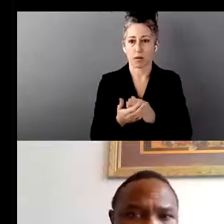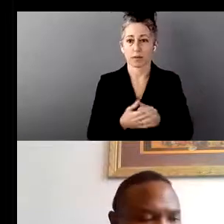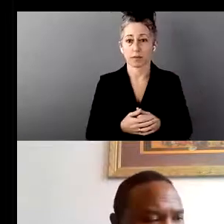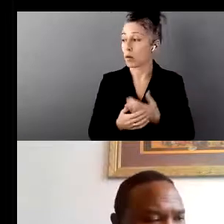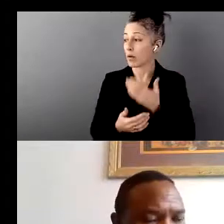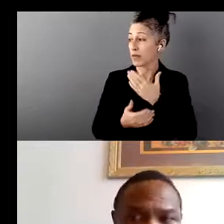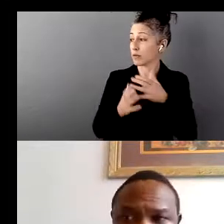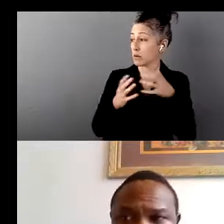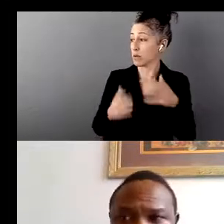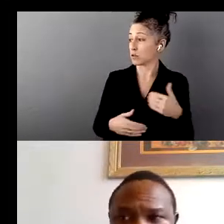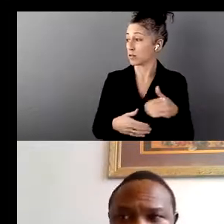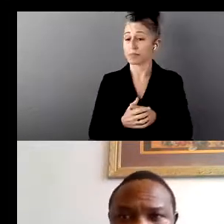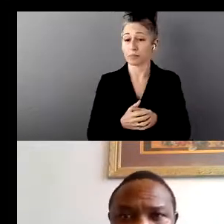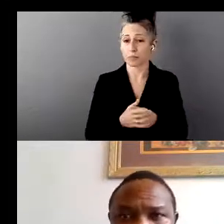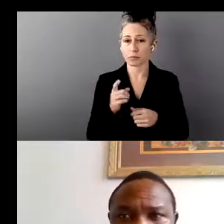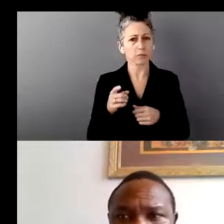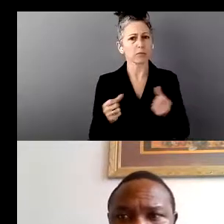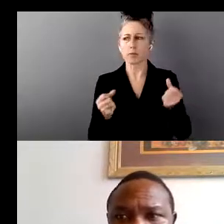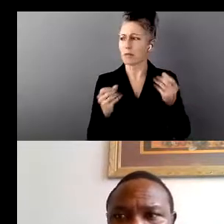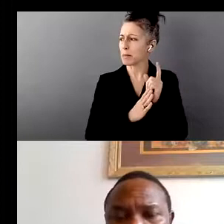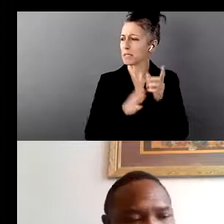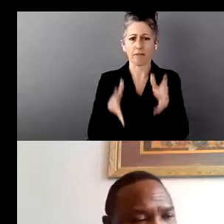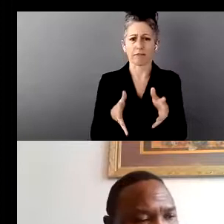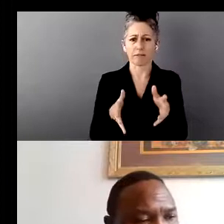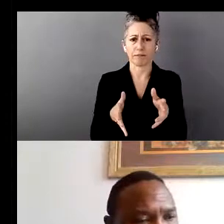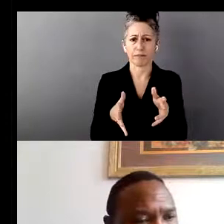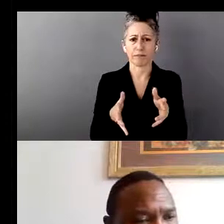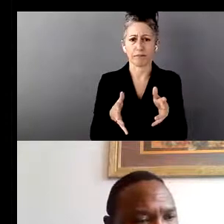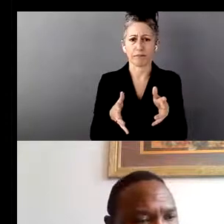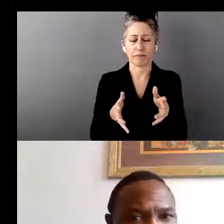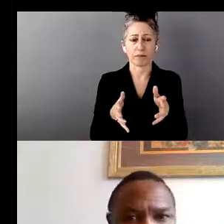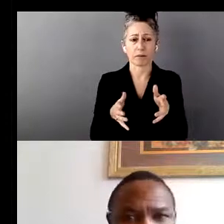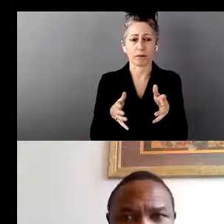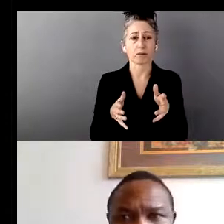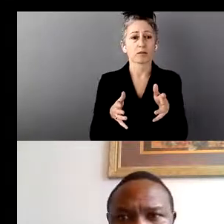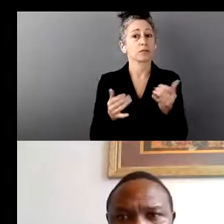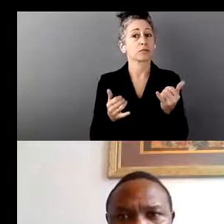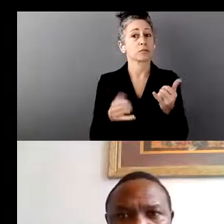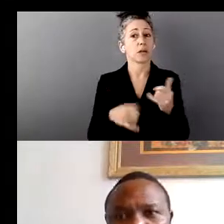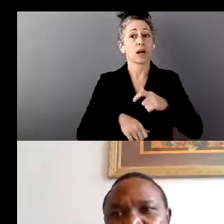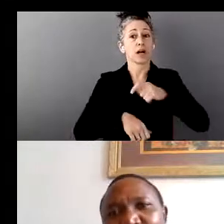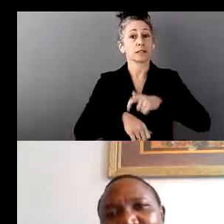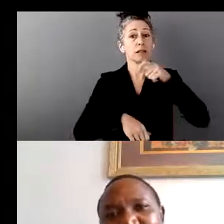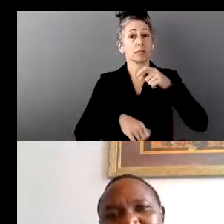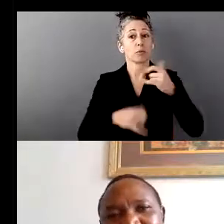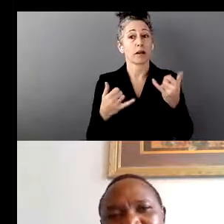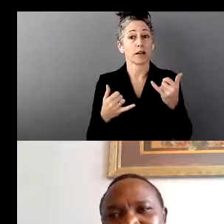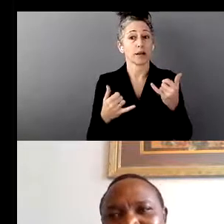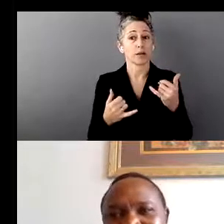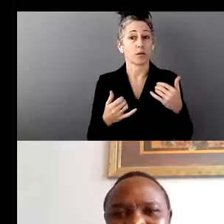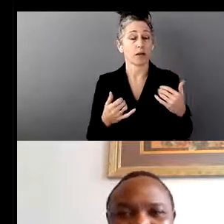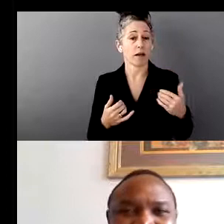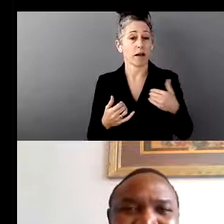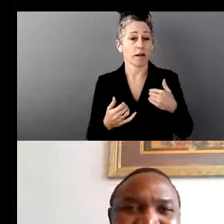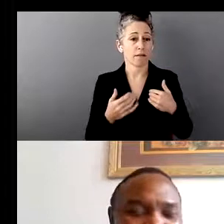much. How many minutes we got? We're right on time. We just need to wrap